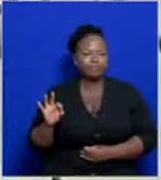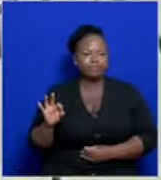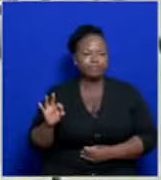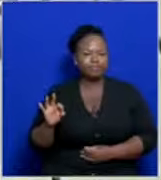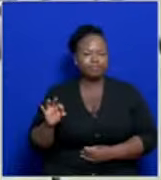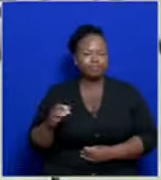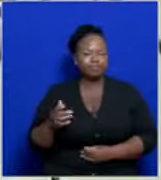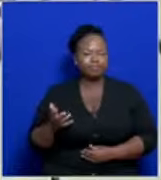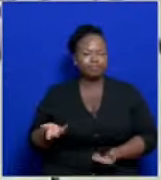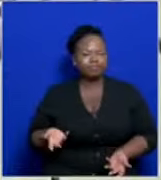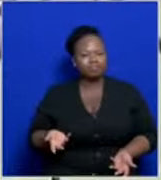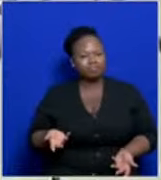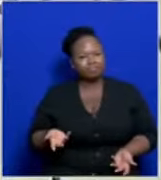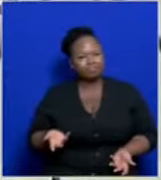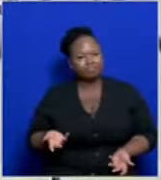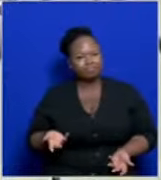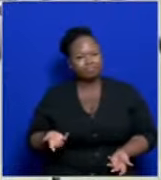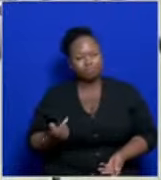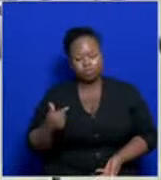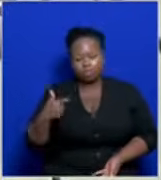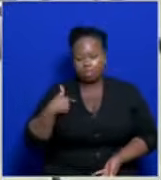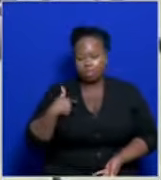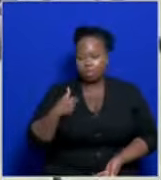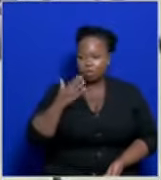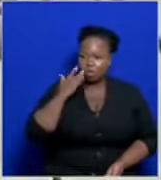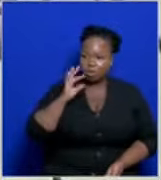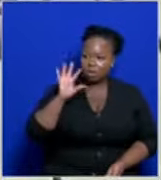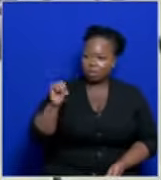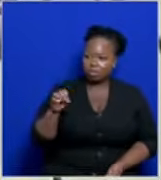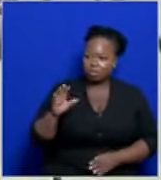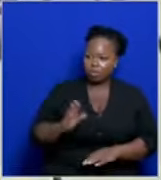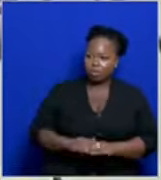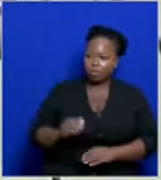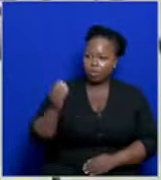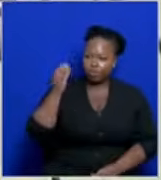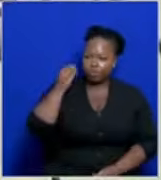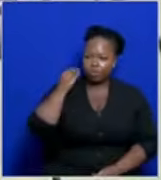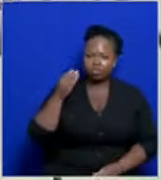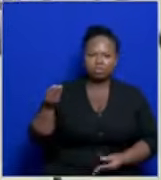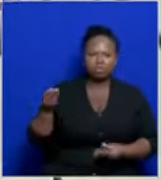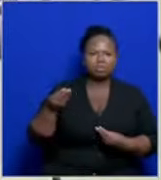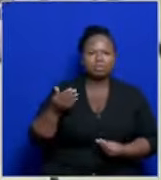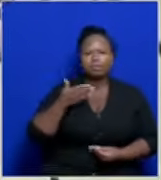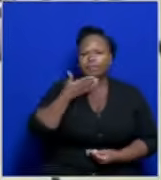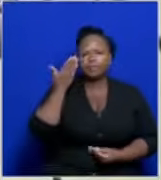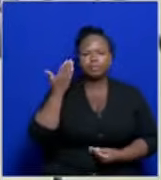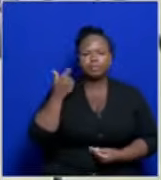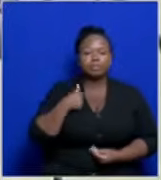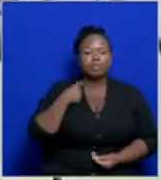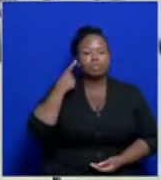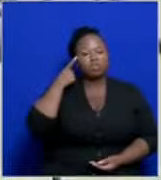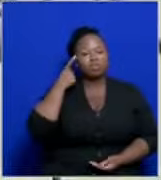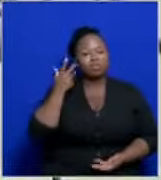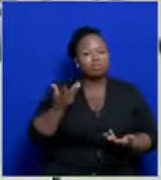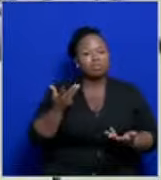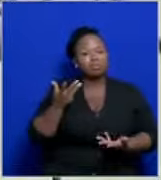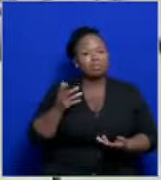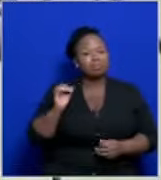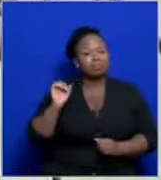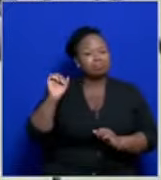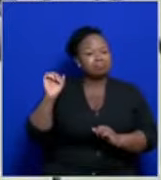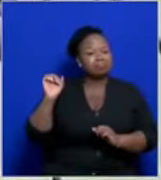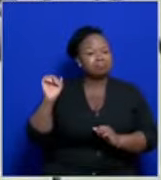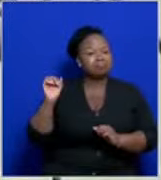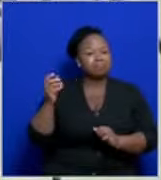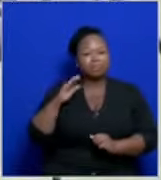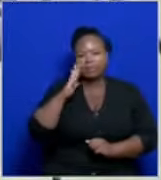to myself, when I asked him for more details and he didn't provide, I took it as if he doesn't have. And he did